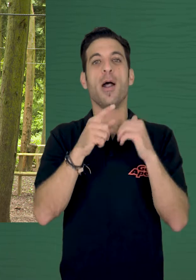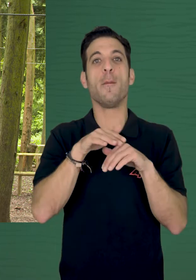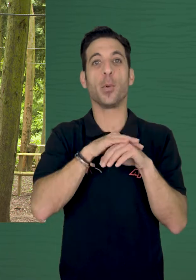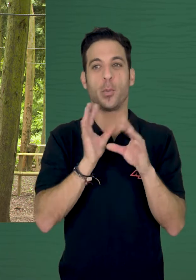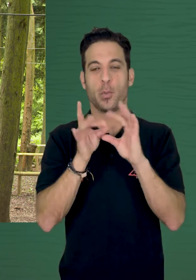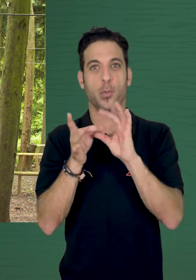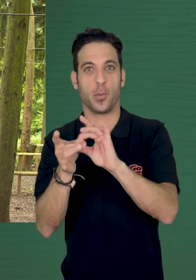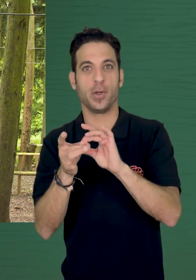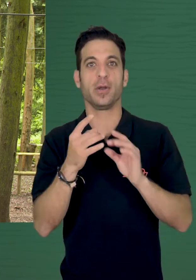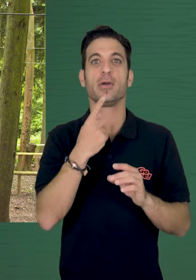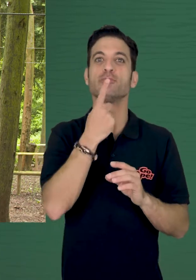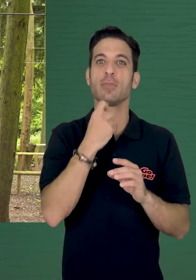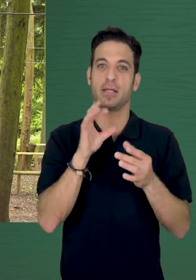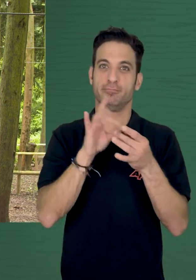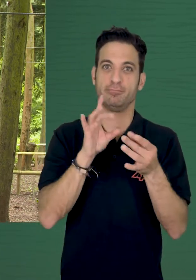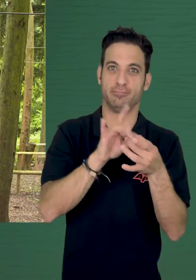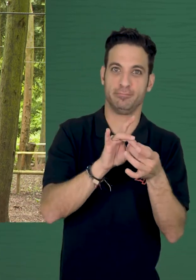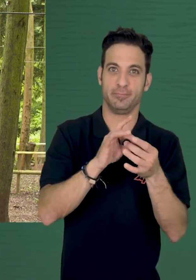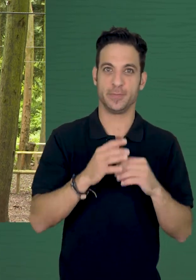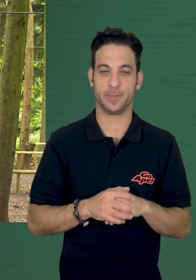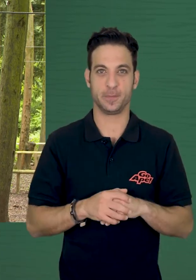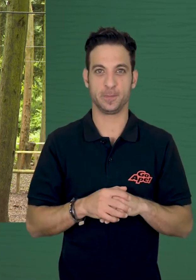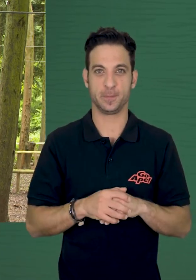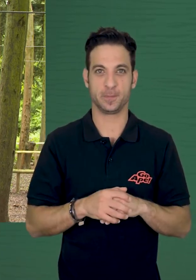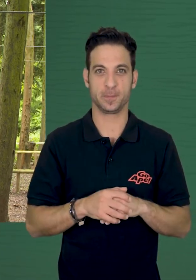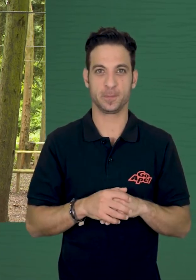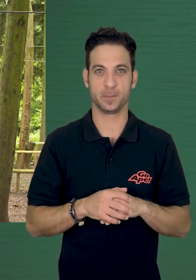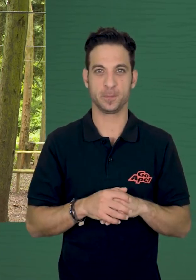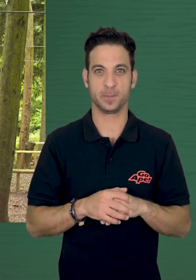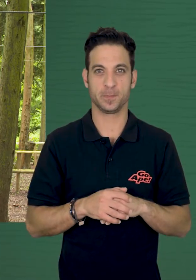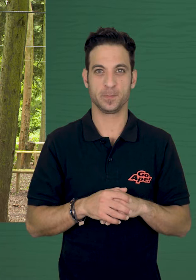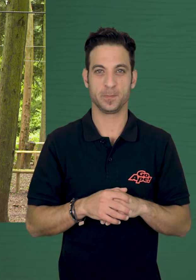blue to blue, and the red one trailing behind.